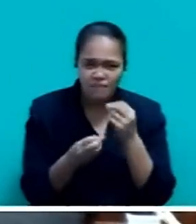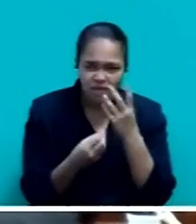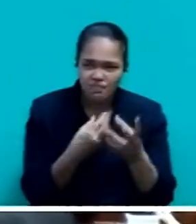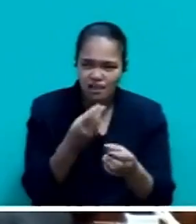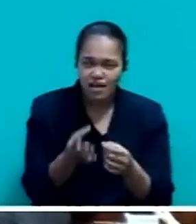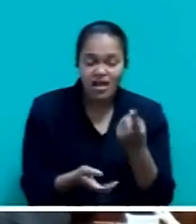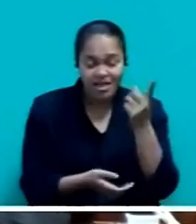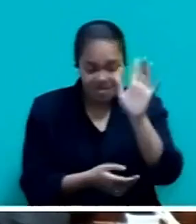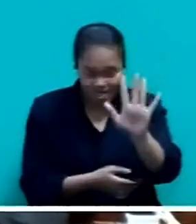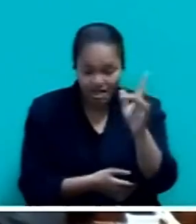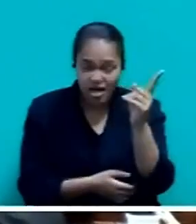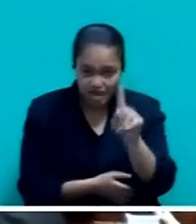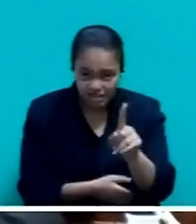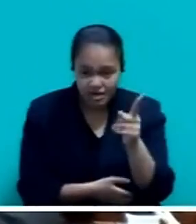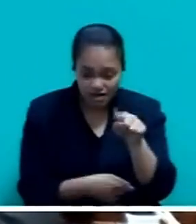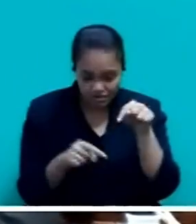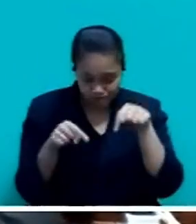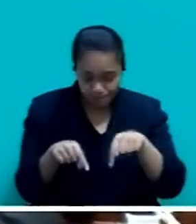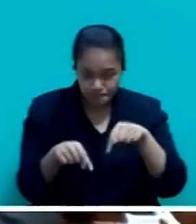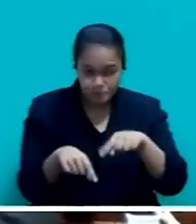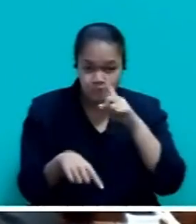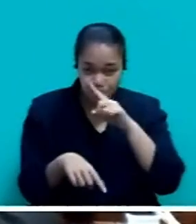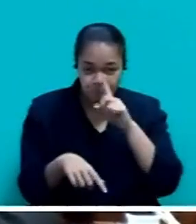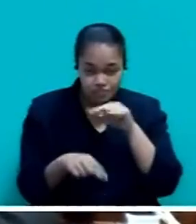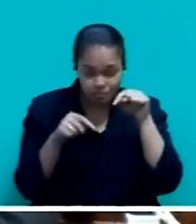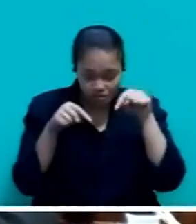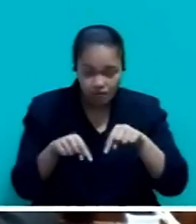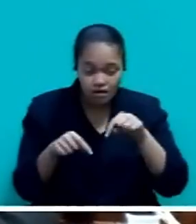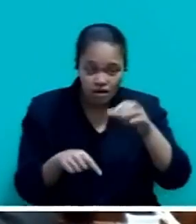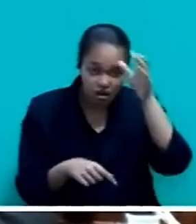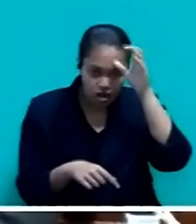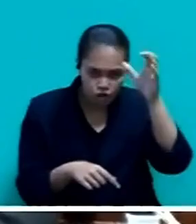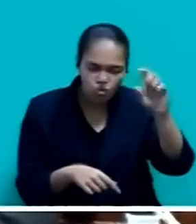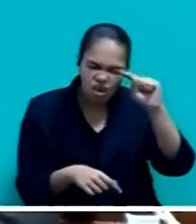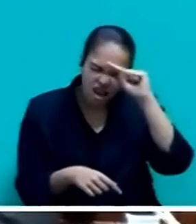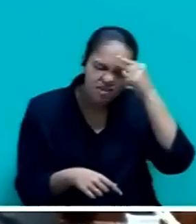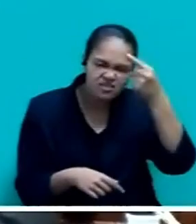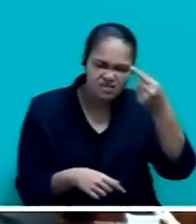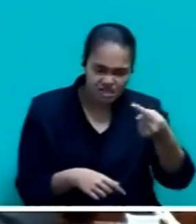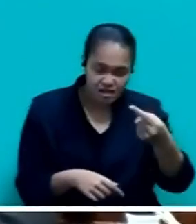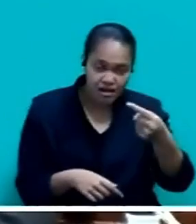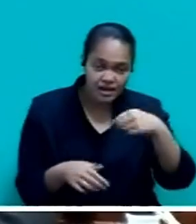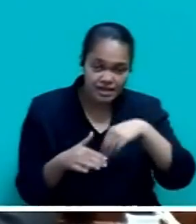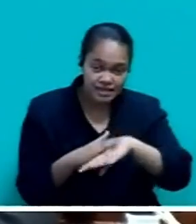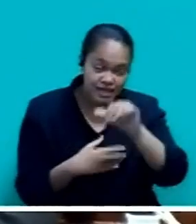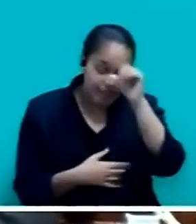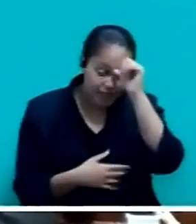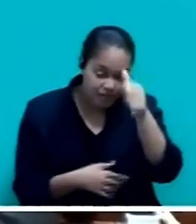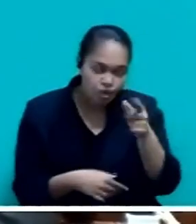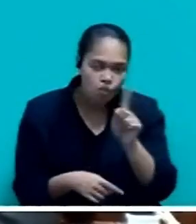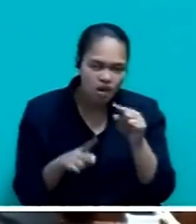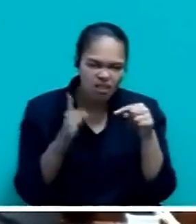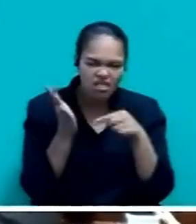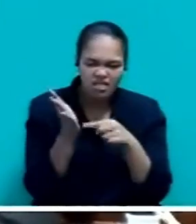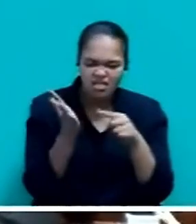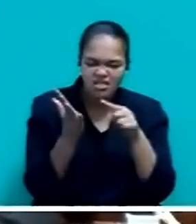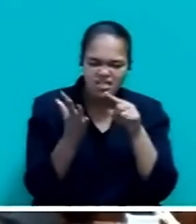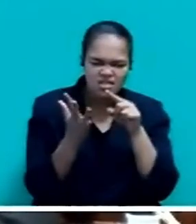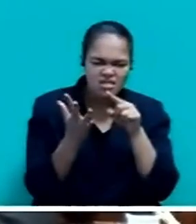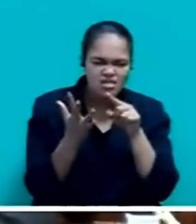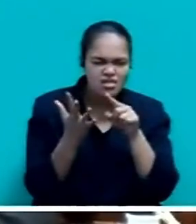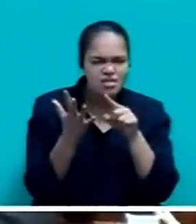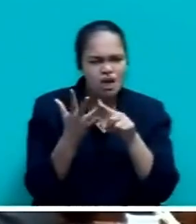And the people in this country, Mr. Speaker, understand in Hindi what taulo means. And this guy has